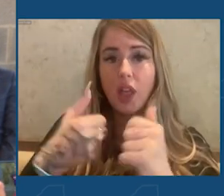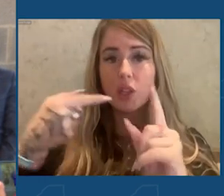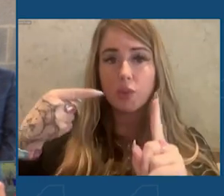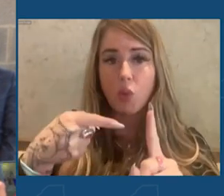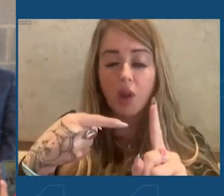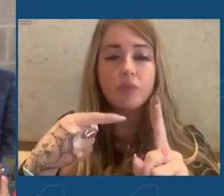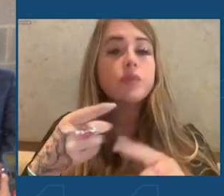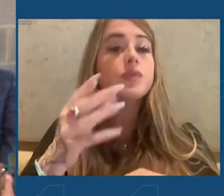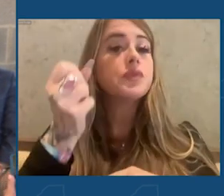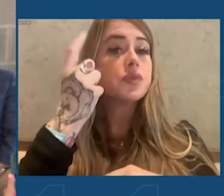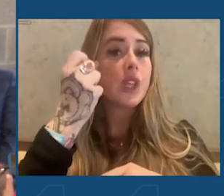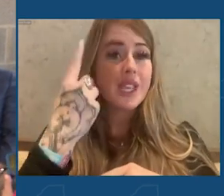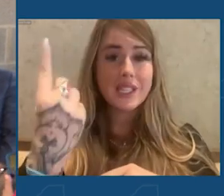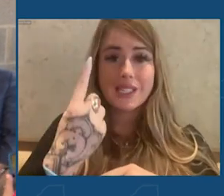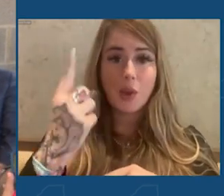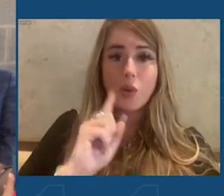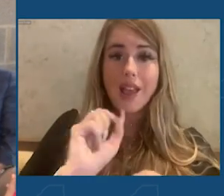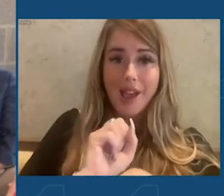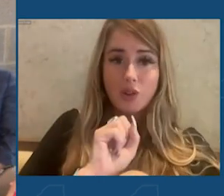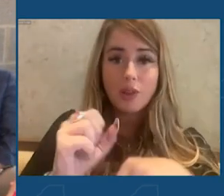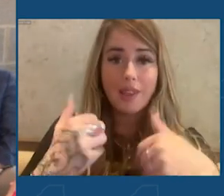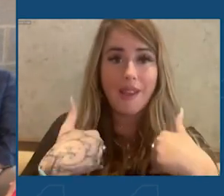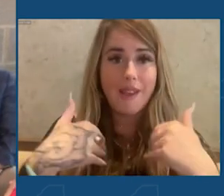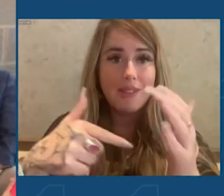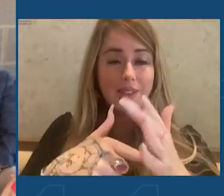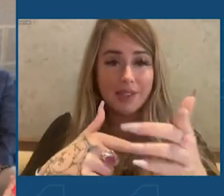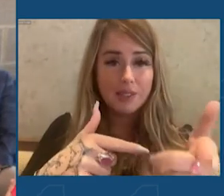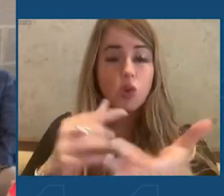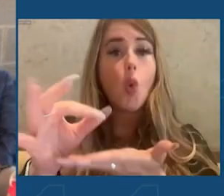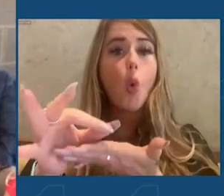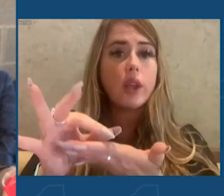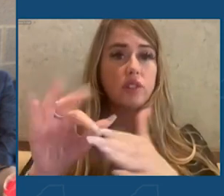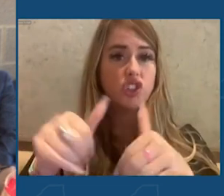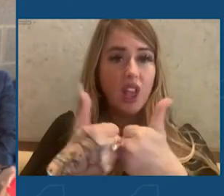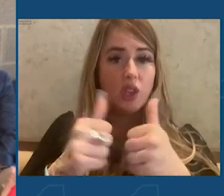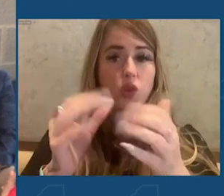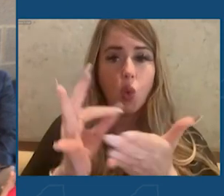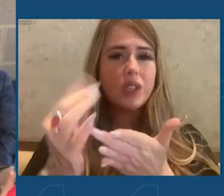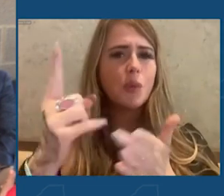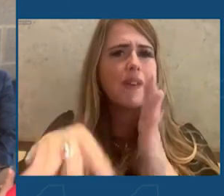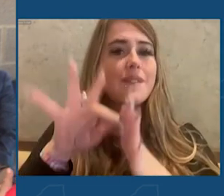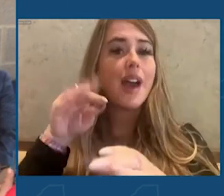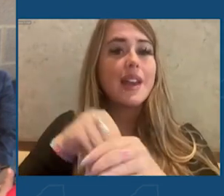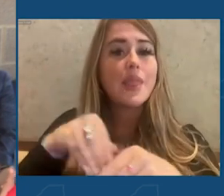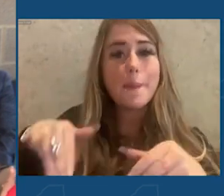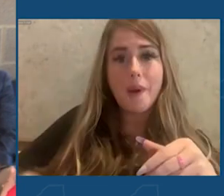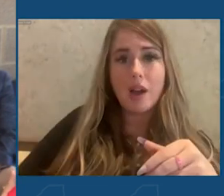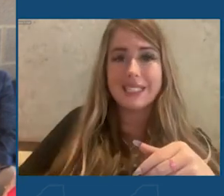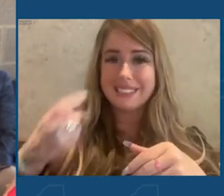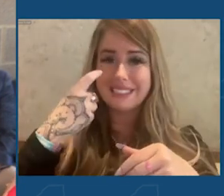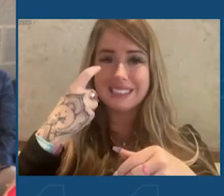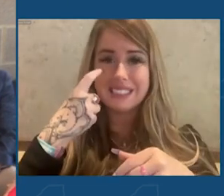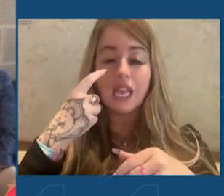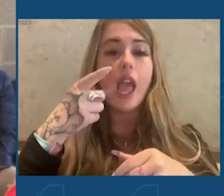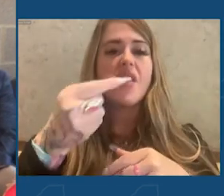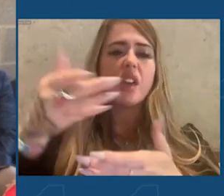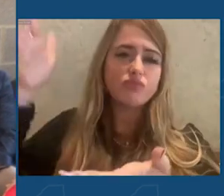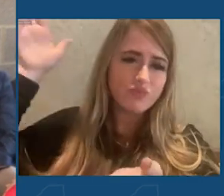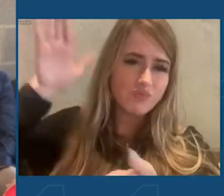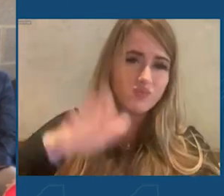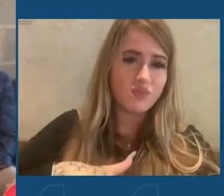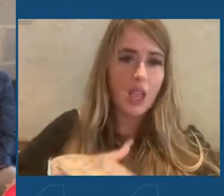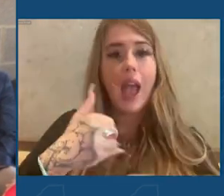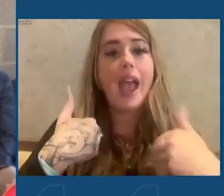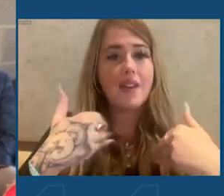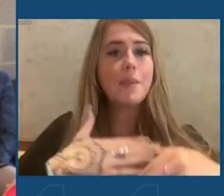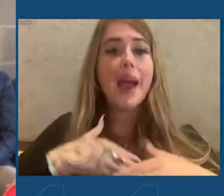Someone actually took one out of their pocket a couple of weeks ago, and they were proceeding to slam it down. I had mine in my